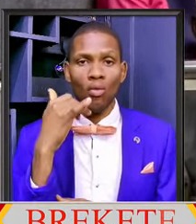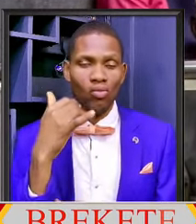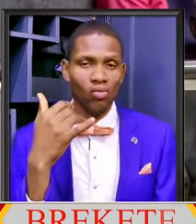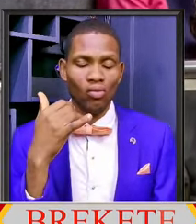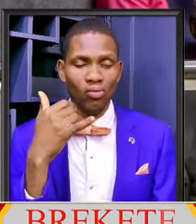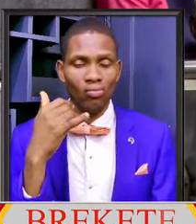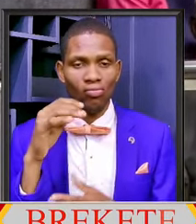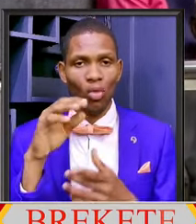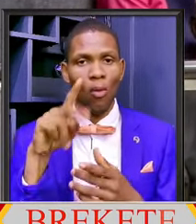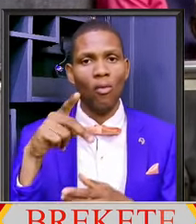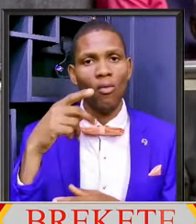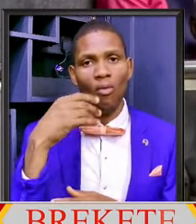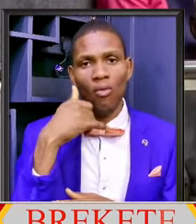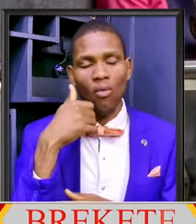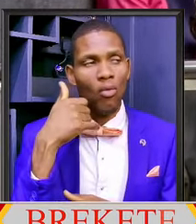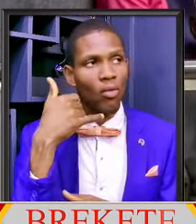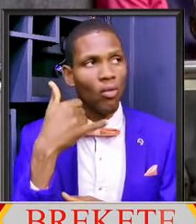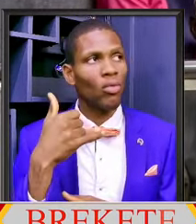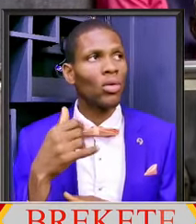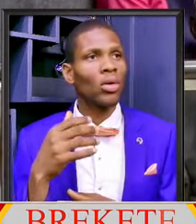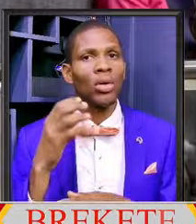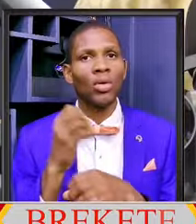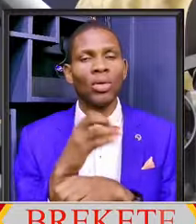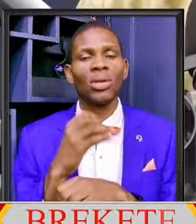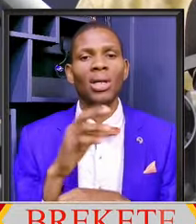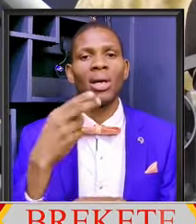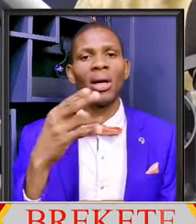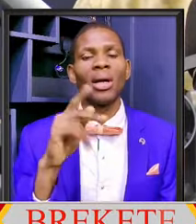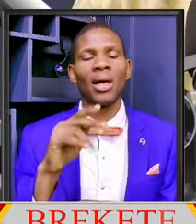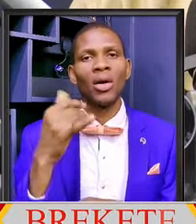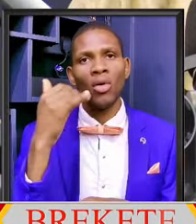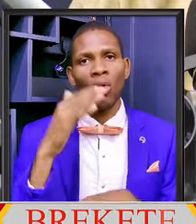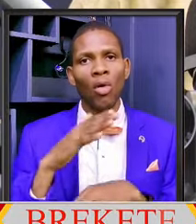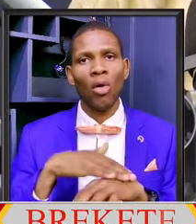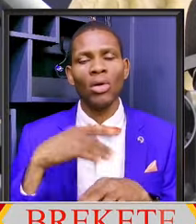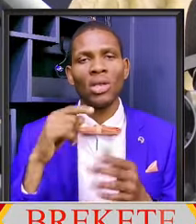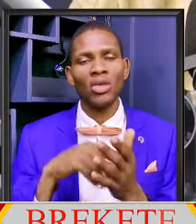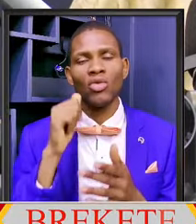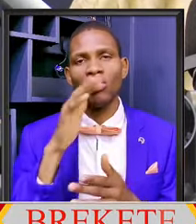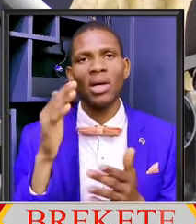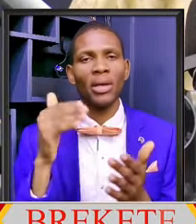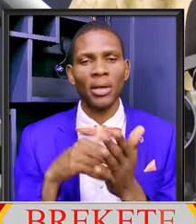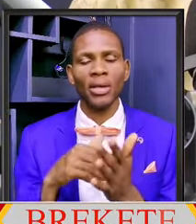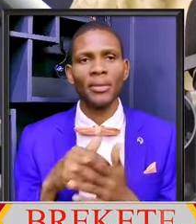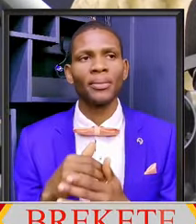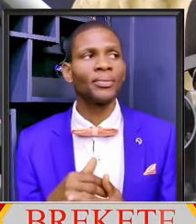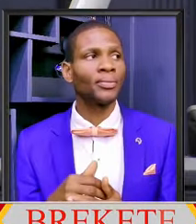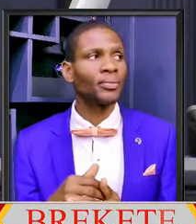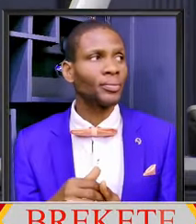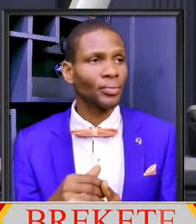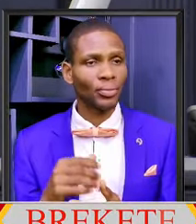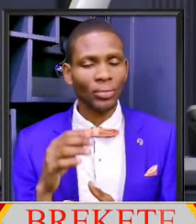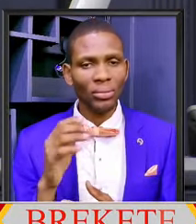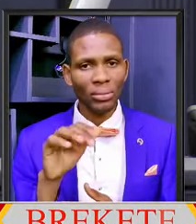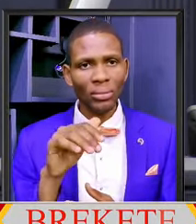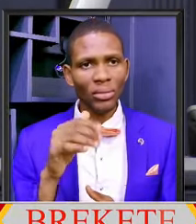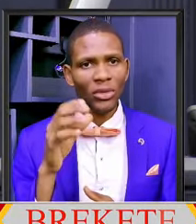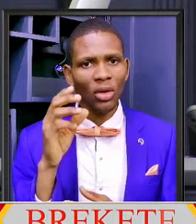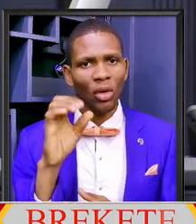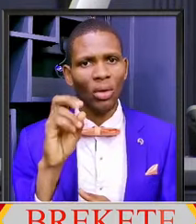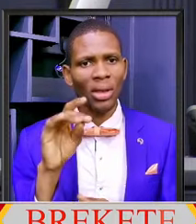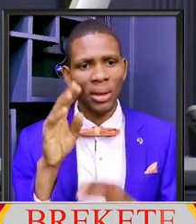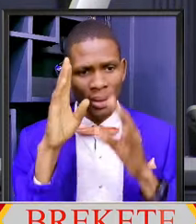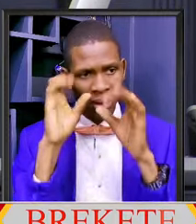to go back. Thank you. Consultant Ike, call this woman now. Serige, ordinary president, is